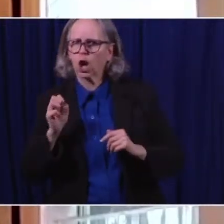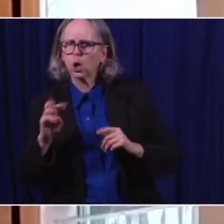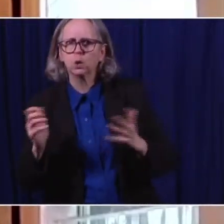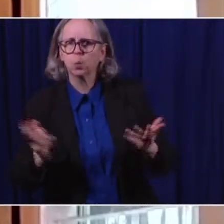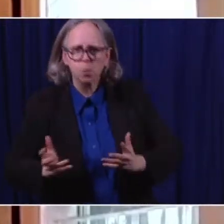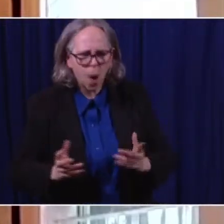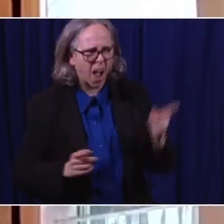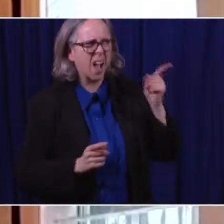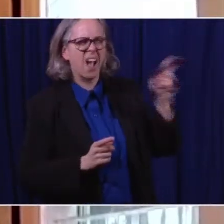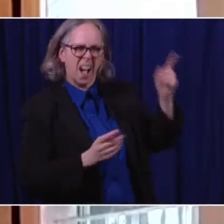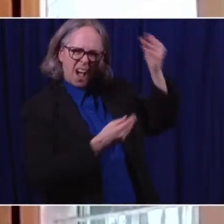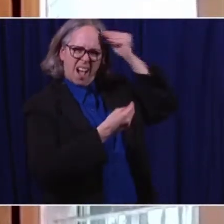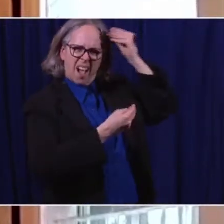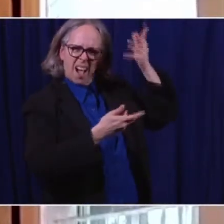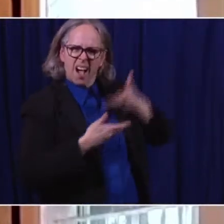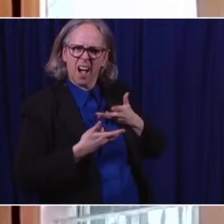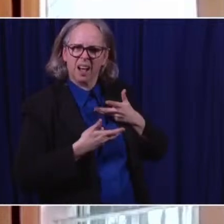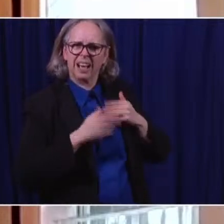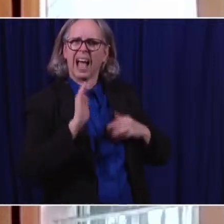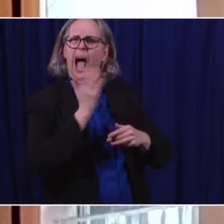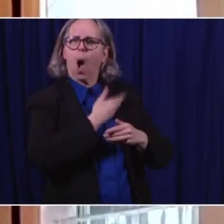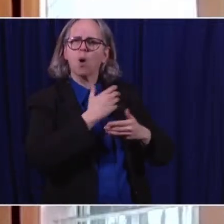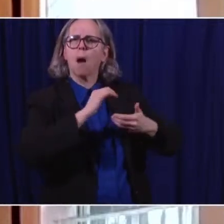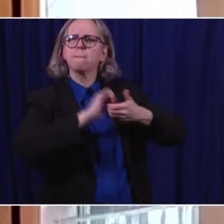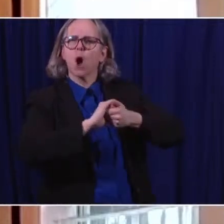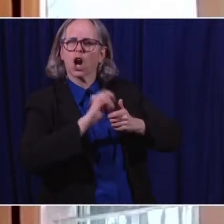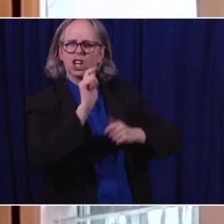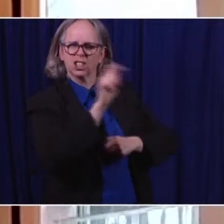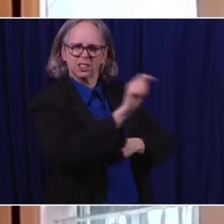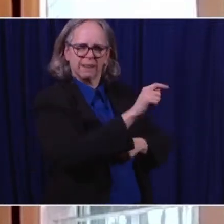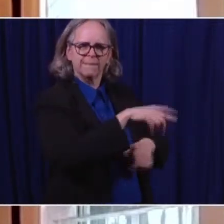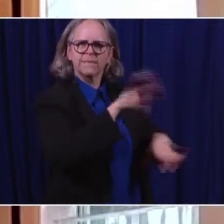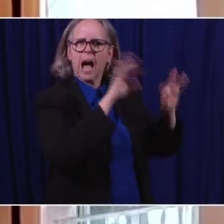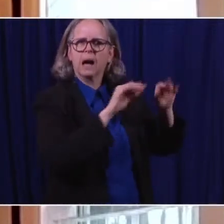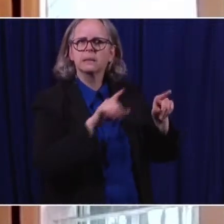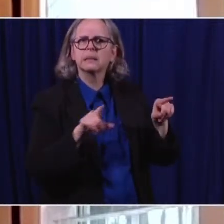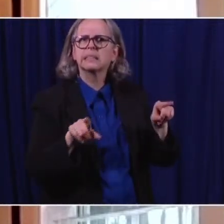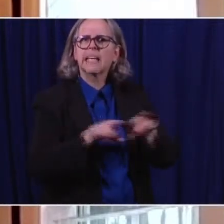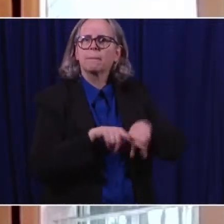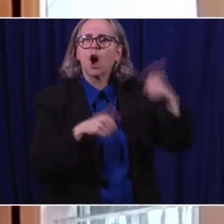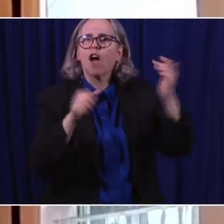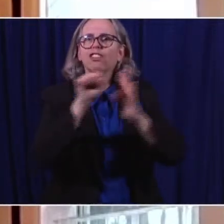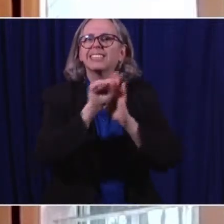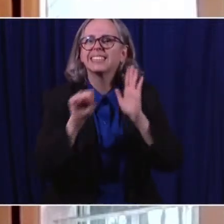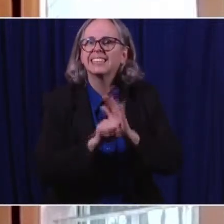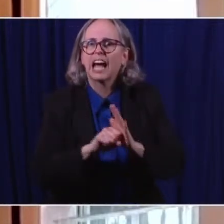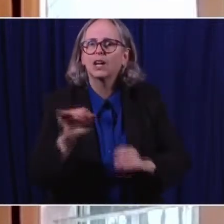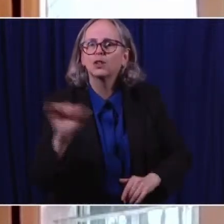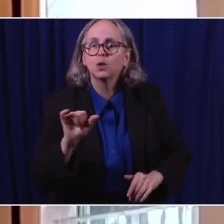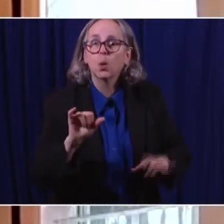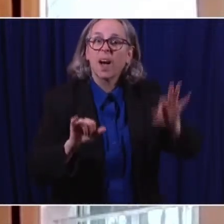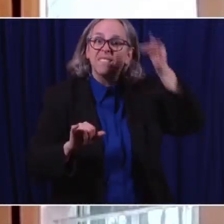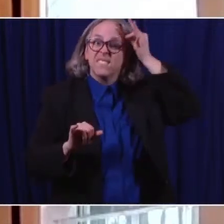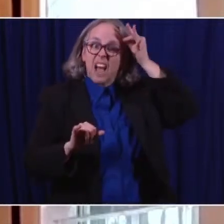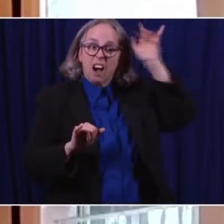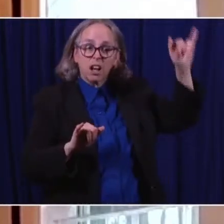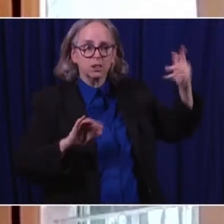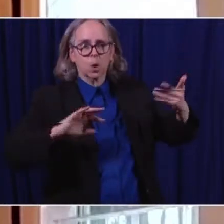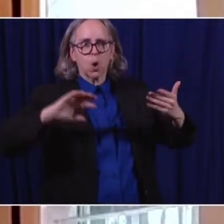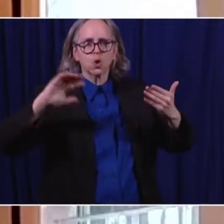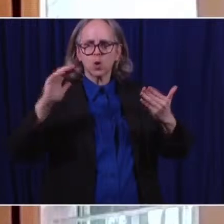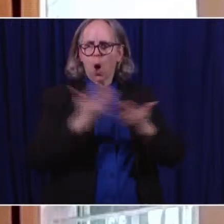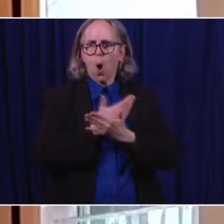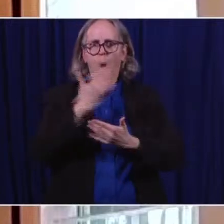in concert with us to support this approach. So armed with all of this new knowledge, we'll be